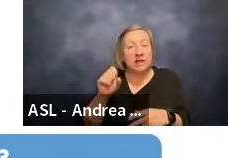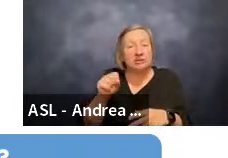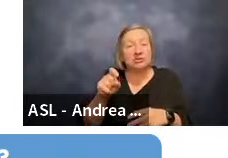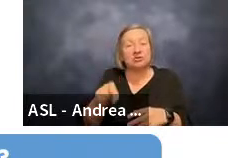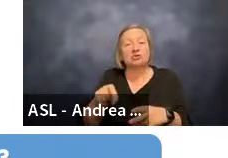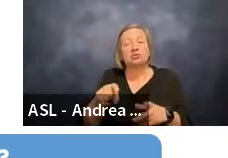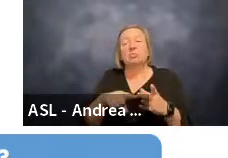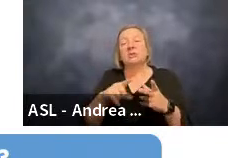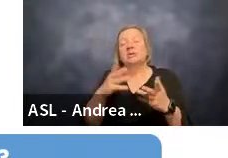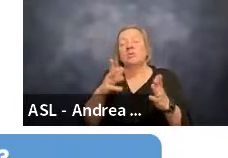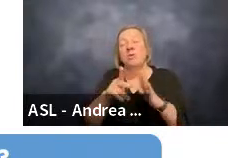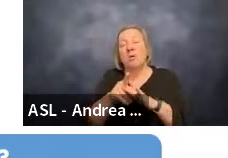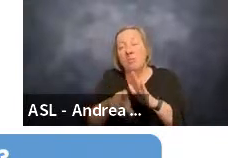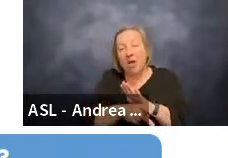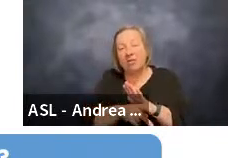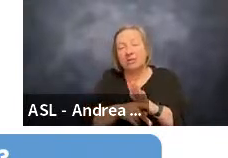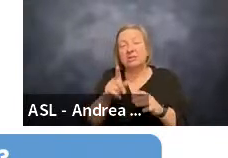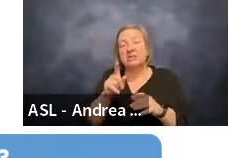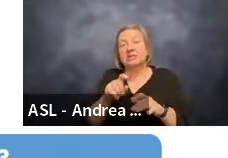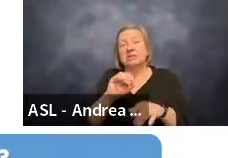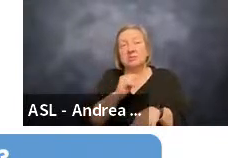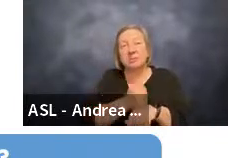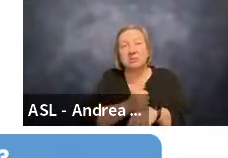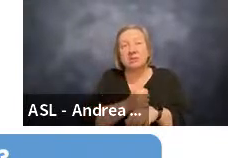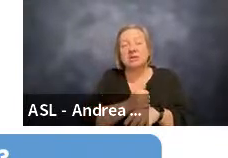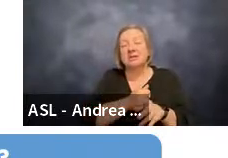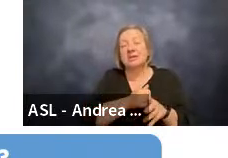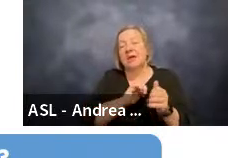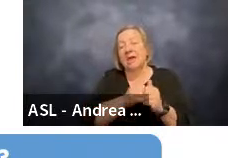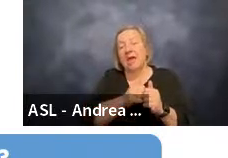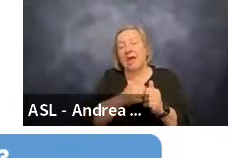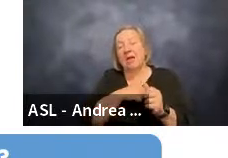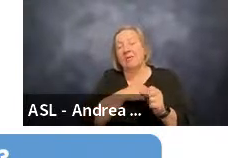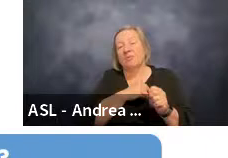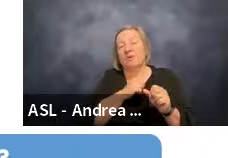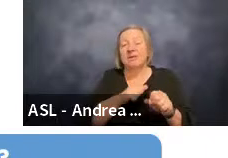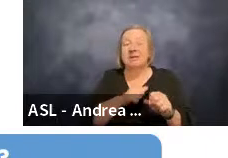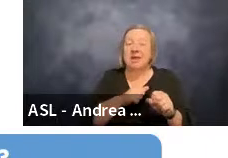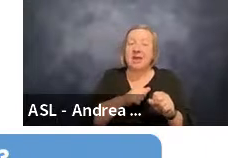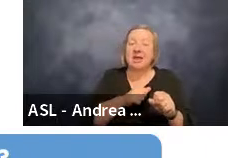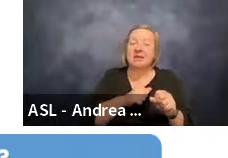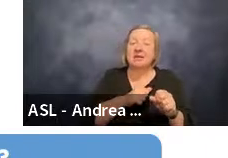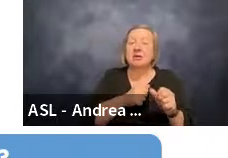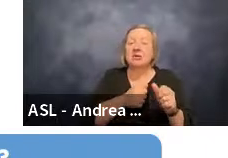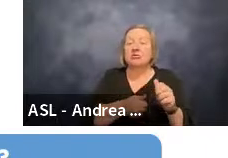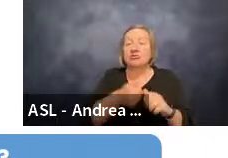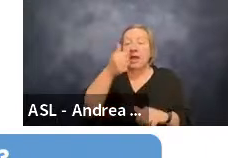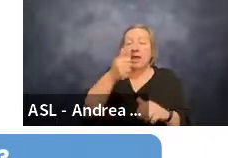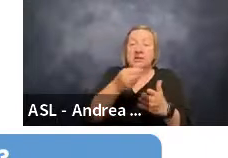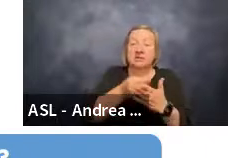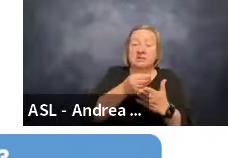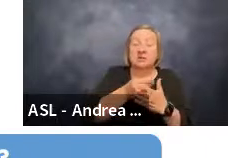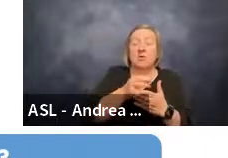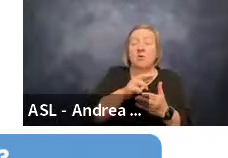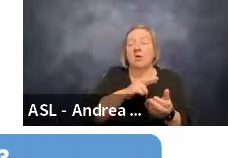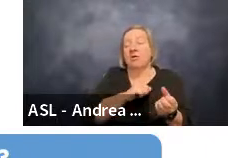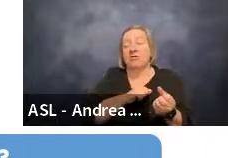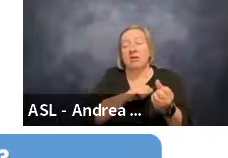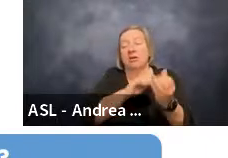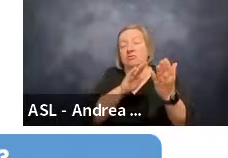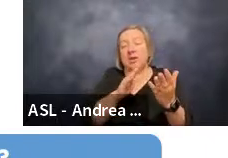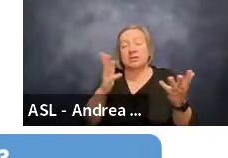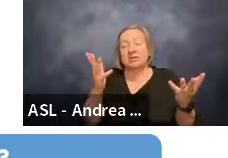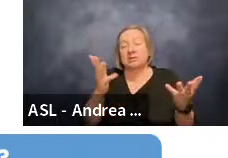of the policy levers are that can be pulled to either raise additional revenue or address some of